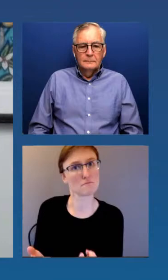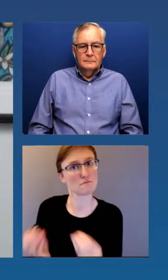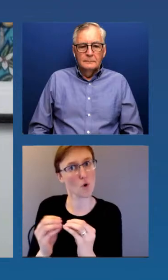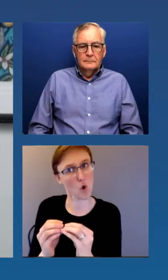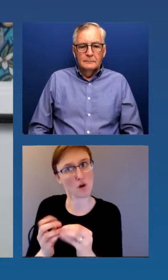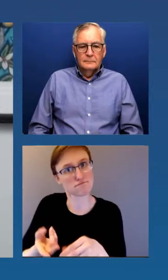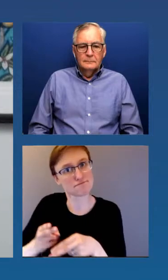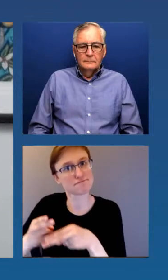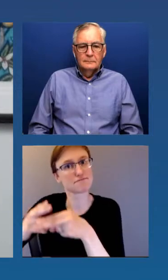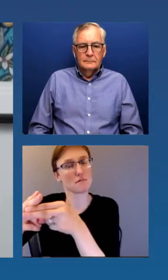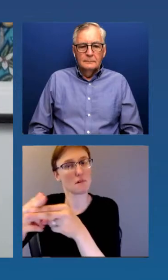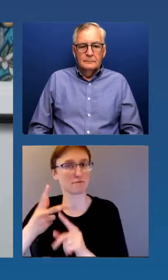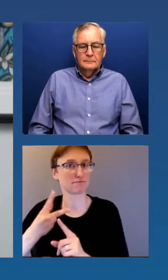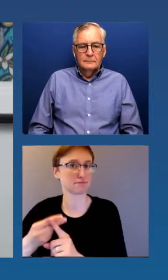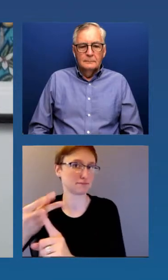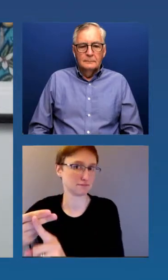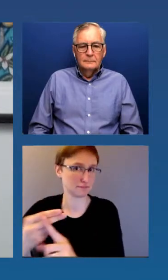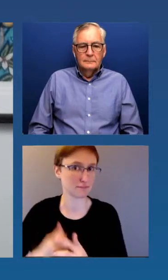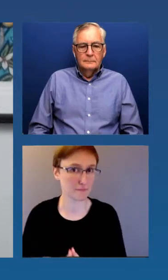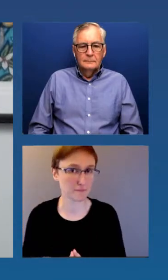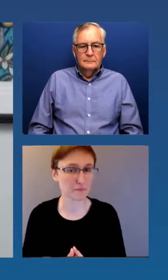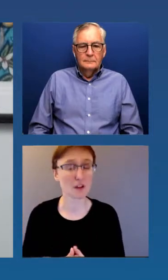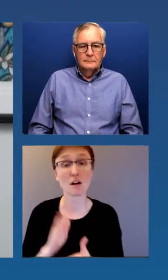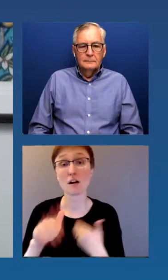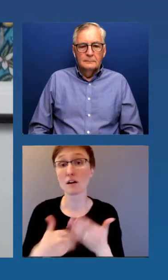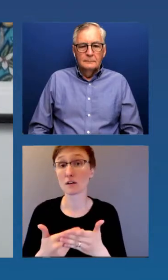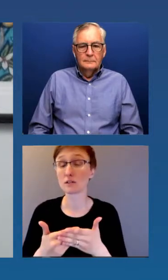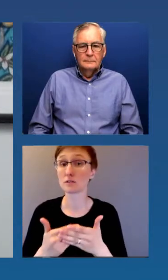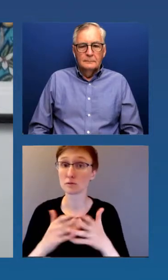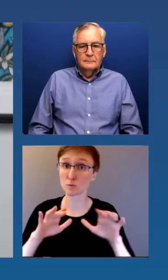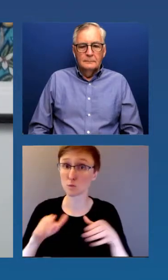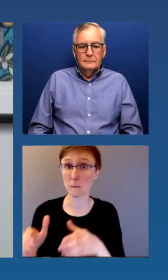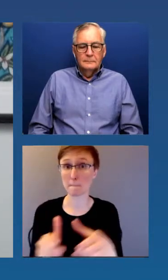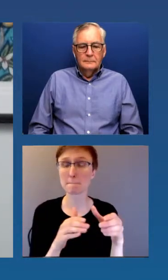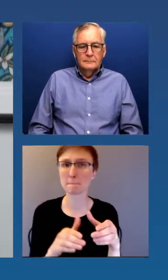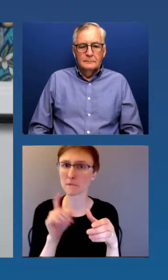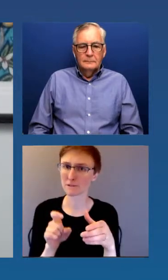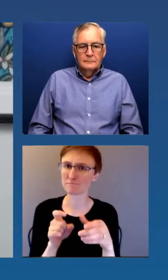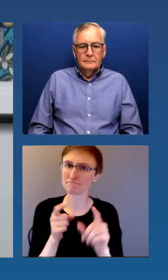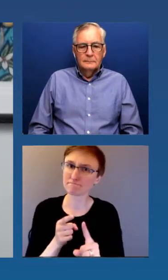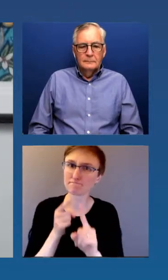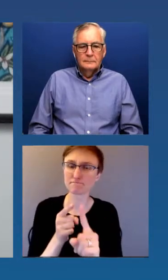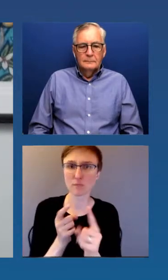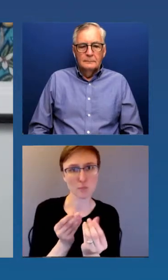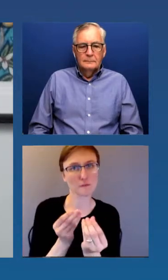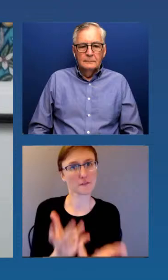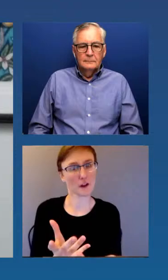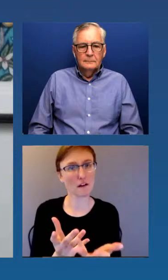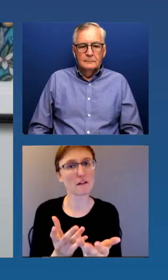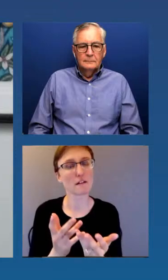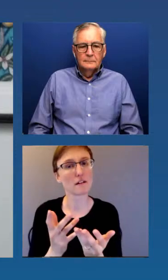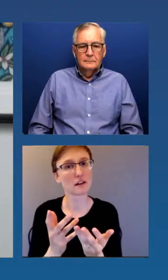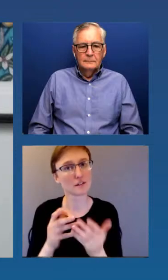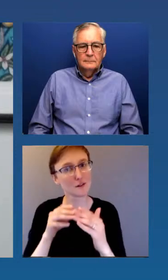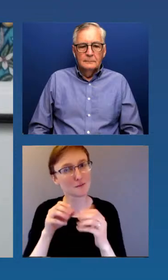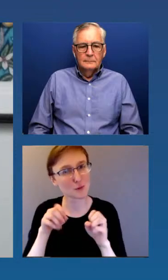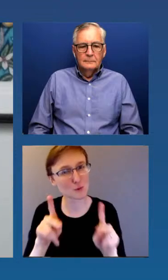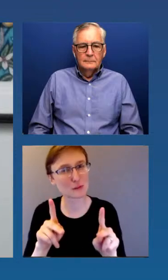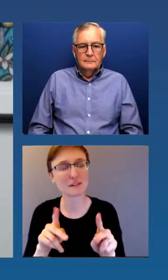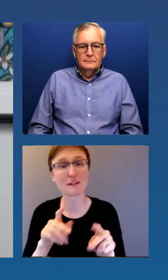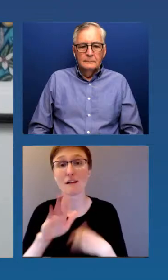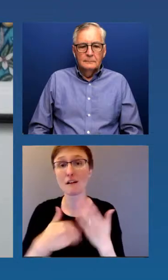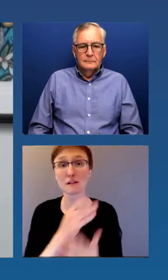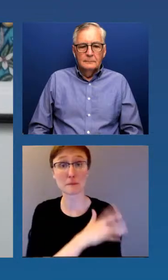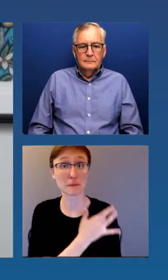system partners have a role in promoting vaccination to their patients and clients proactively and as opportunities arise.